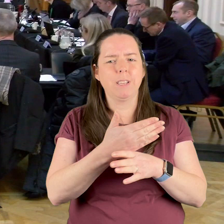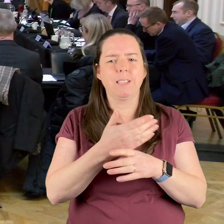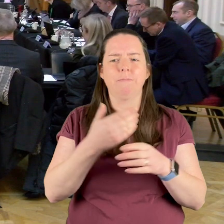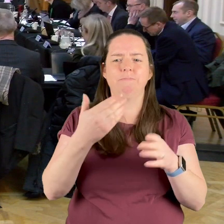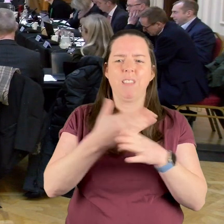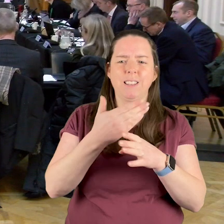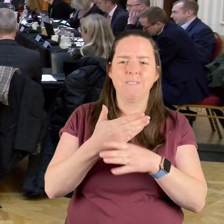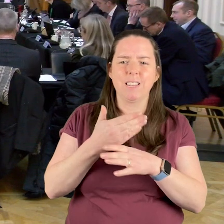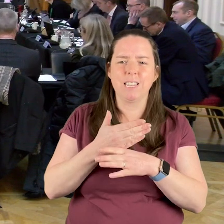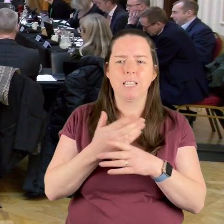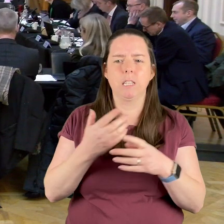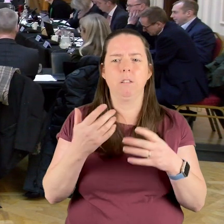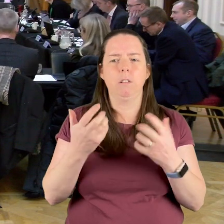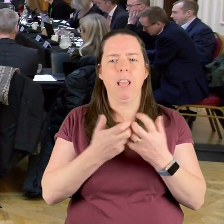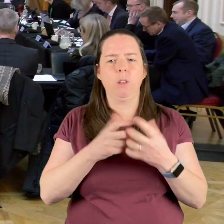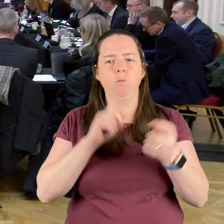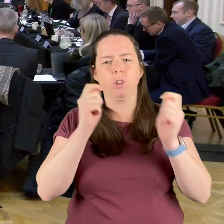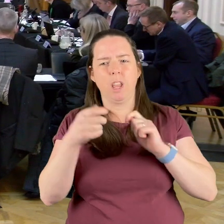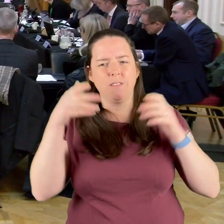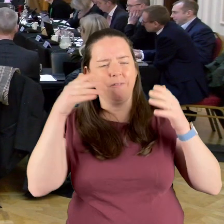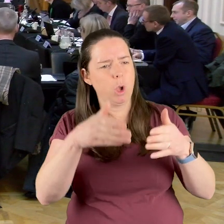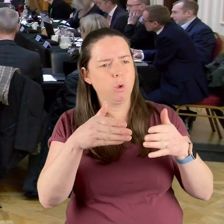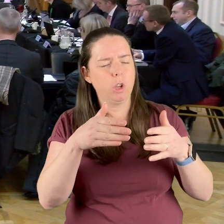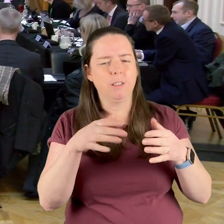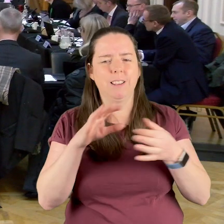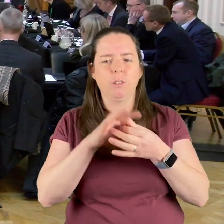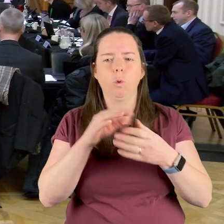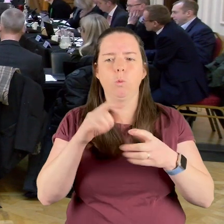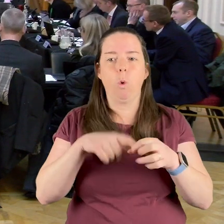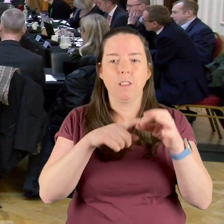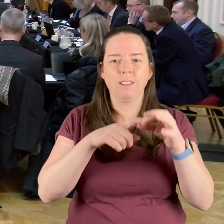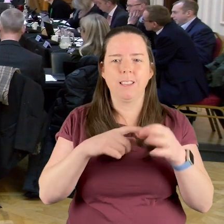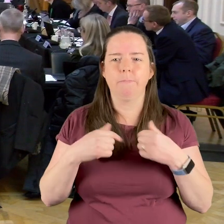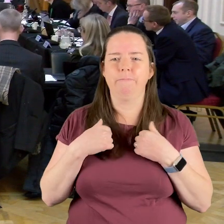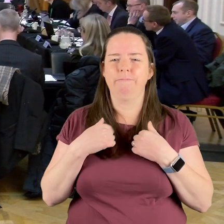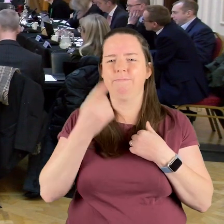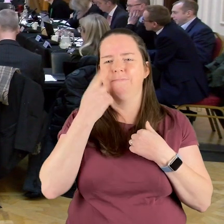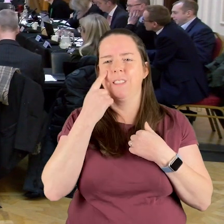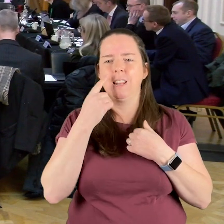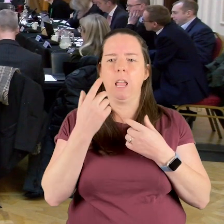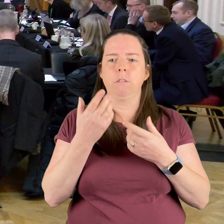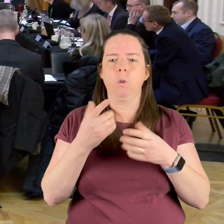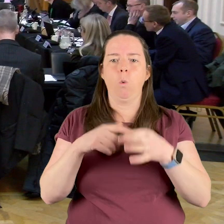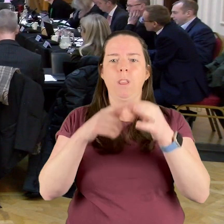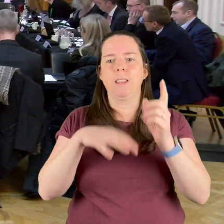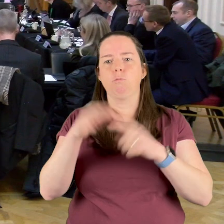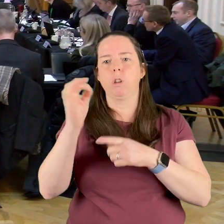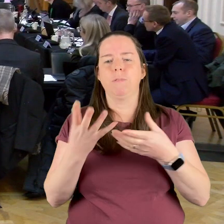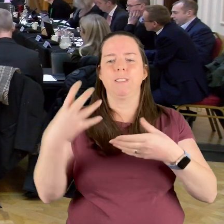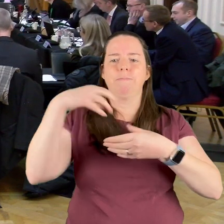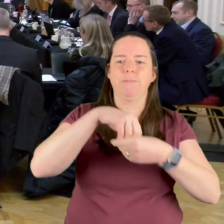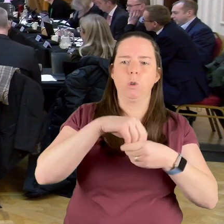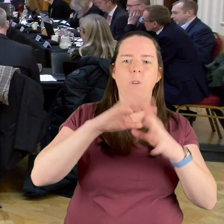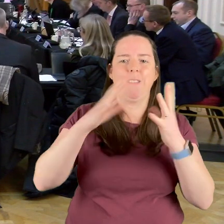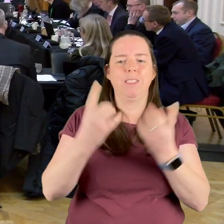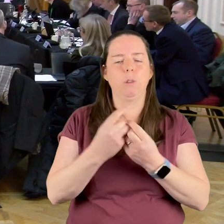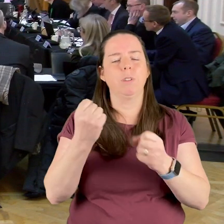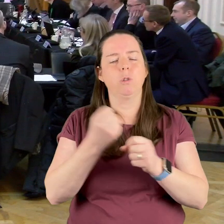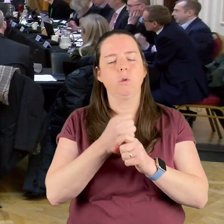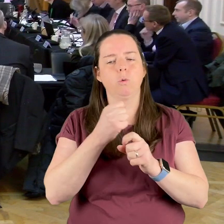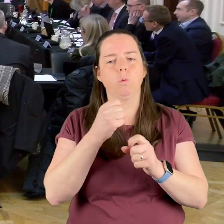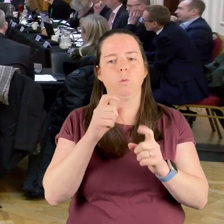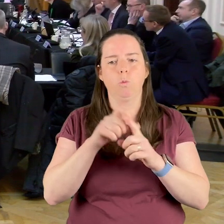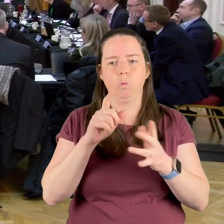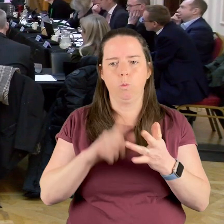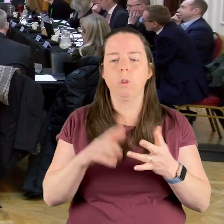not just focus on performance and number of activities? How do we then change that focus in terms of quality? And I'm looking at maybe